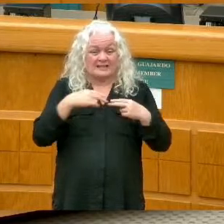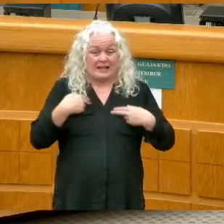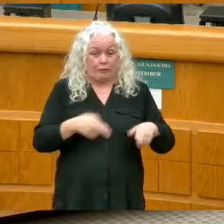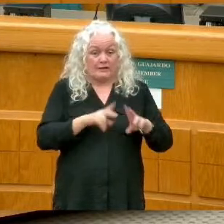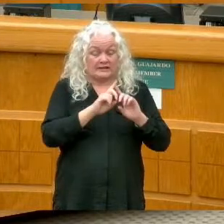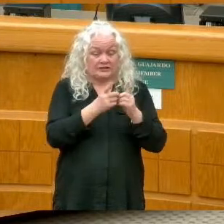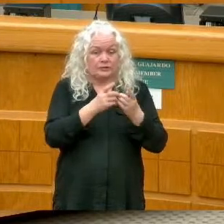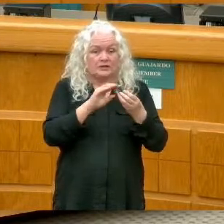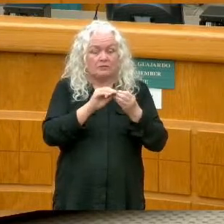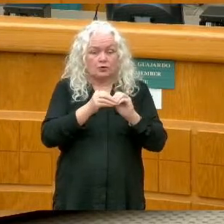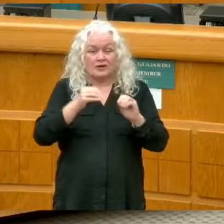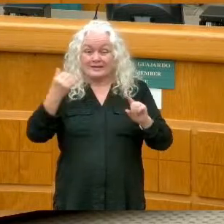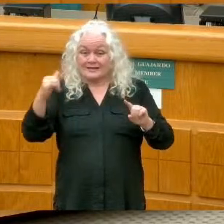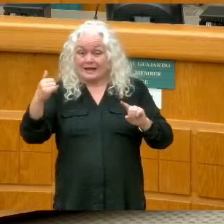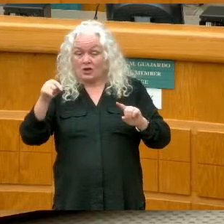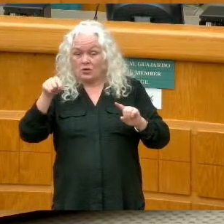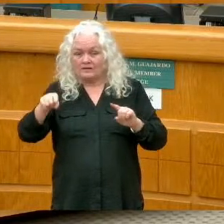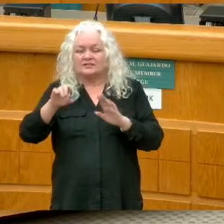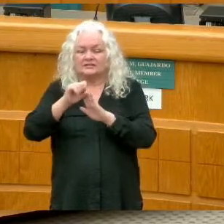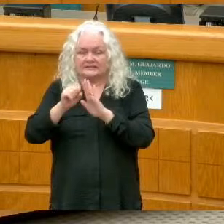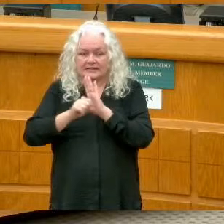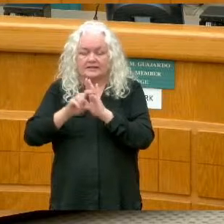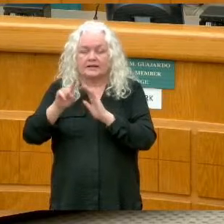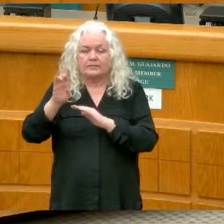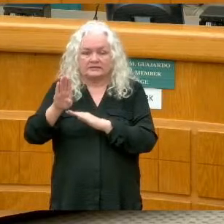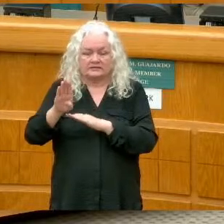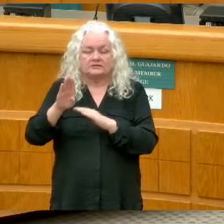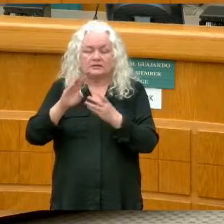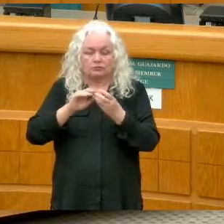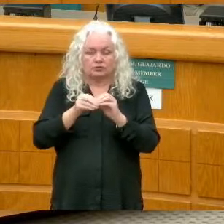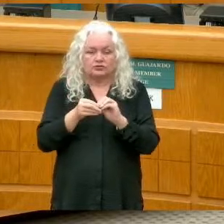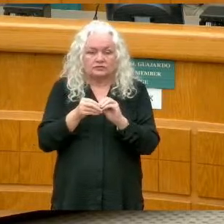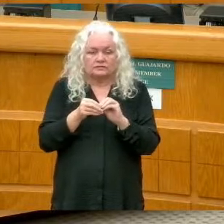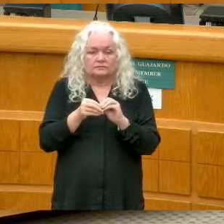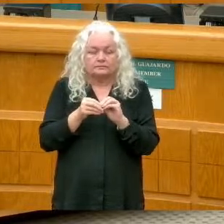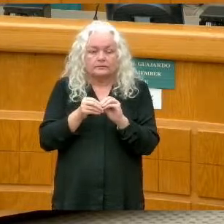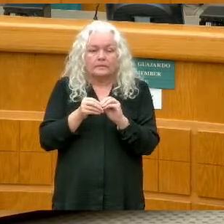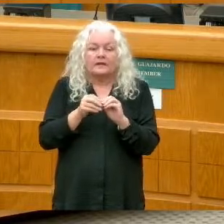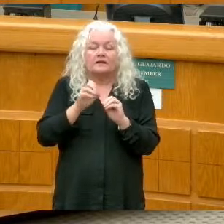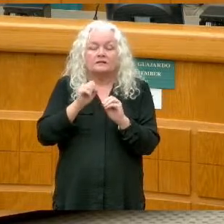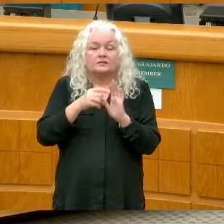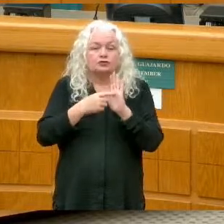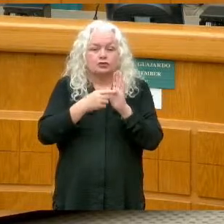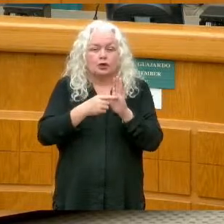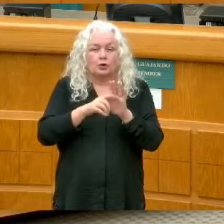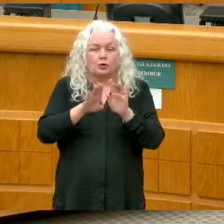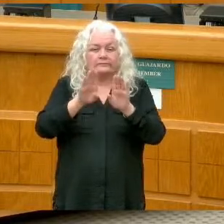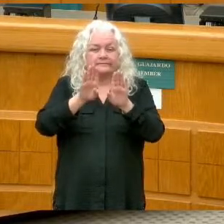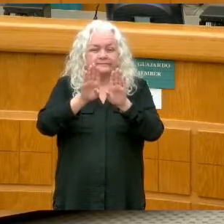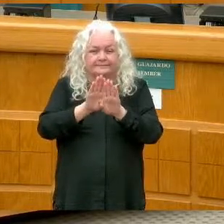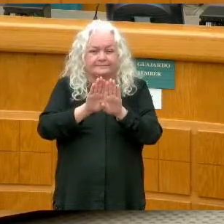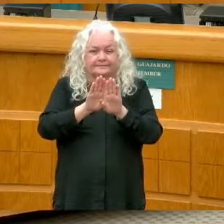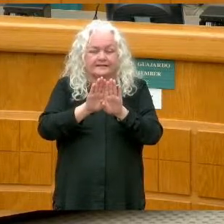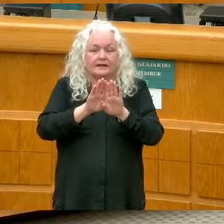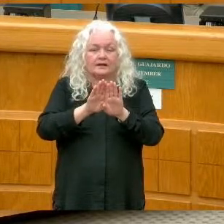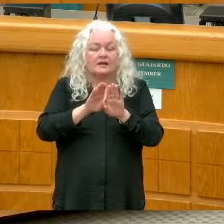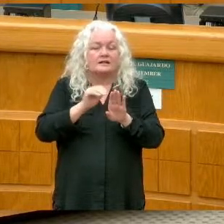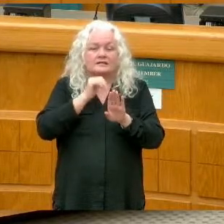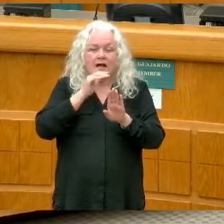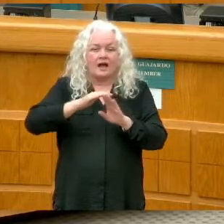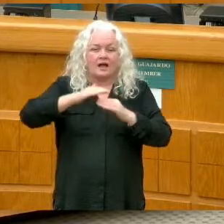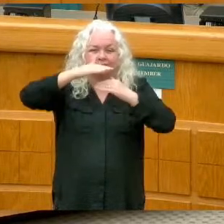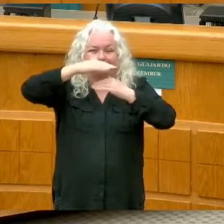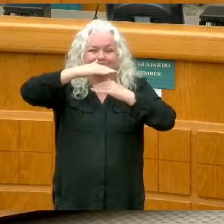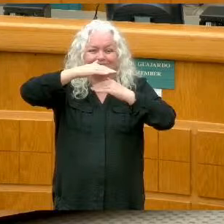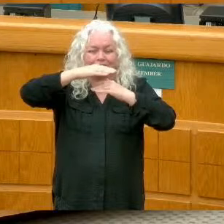the health district number, and then the yellow are the state data drop numbers. So they're just shown side by side rather than on top of